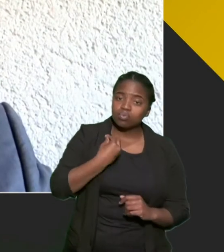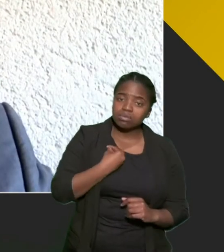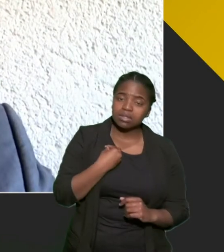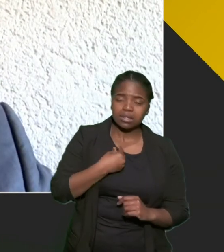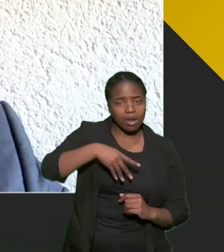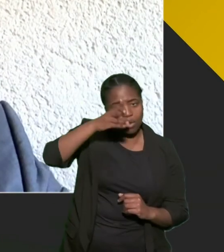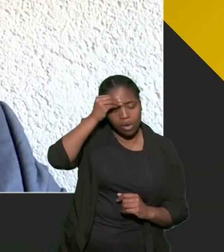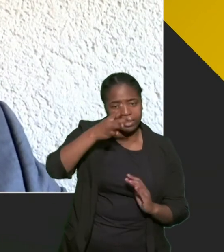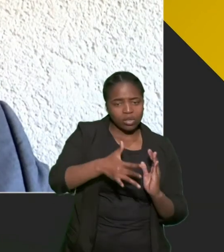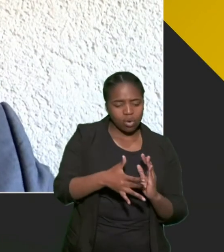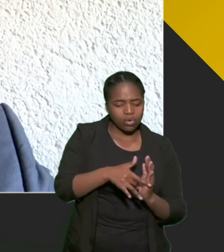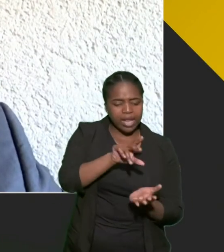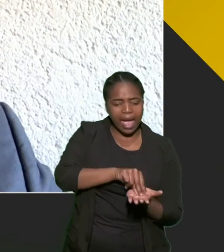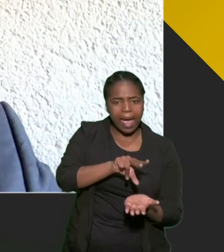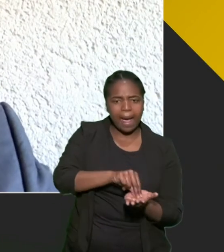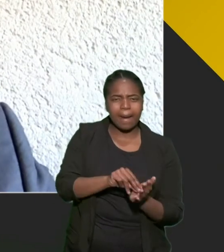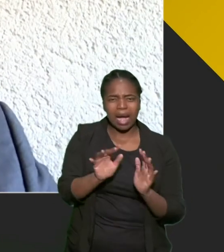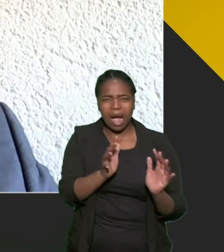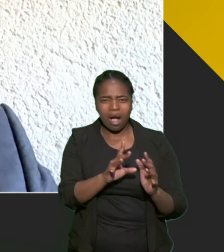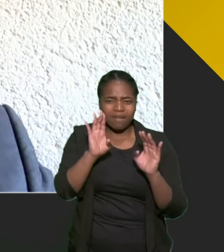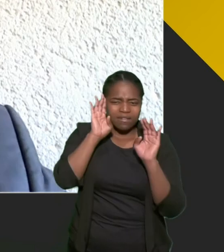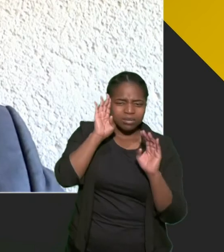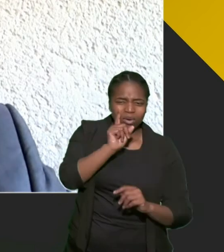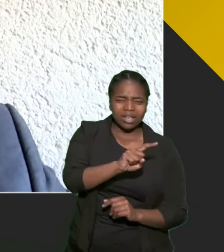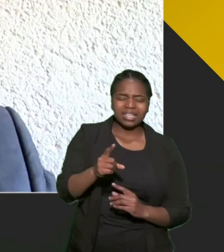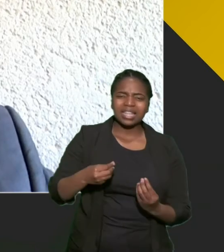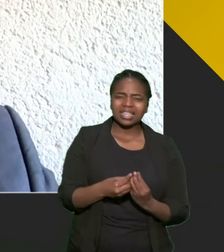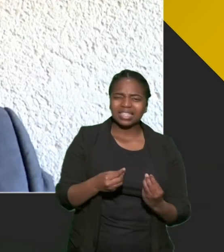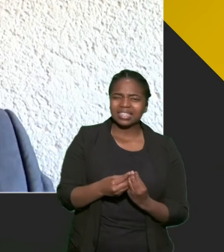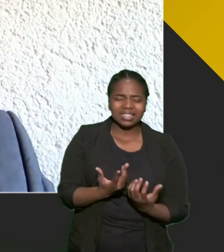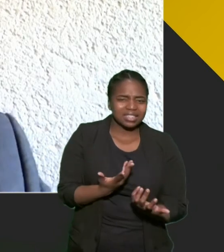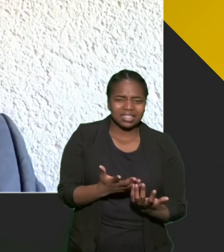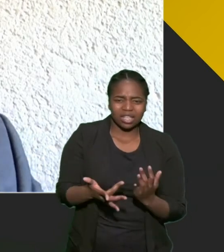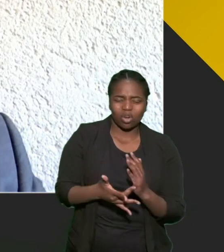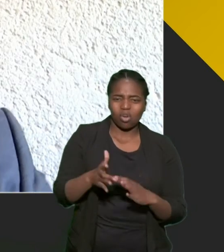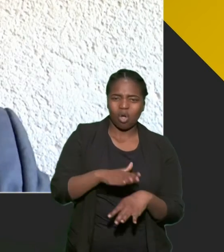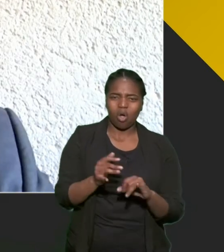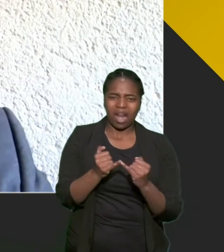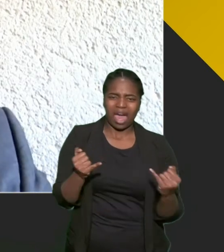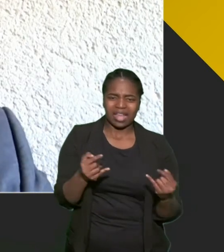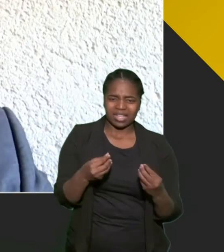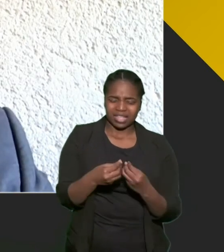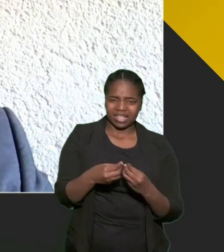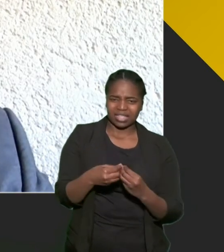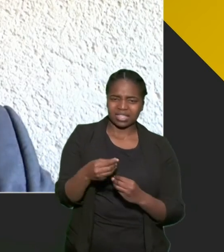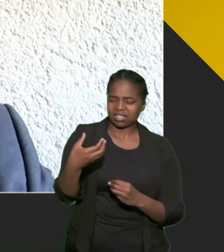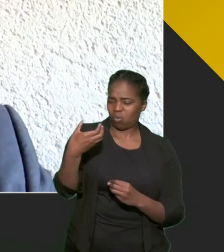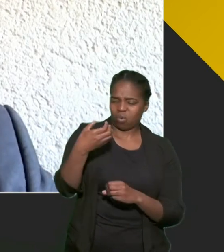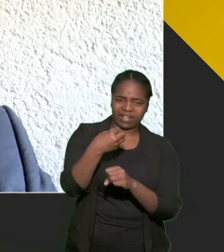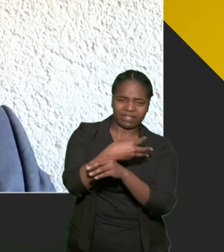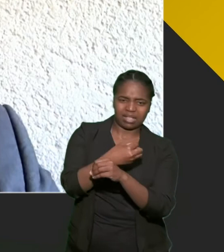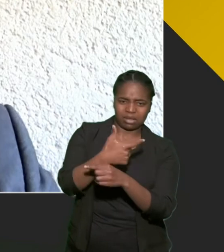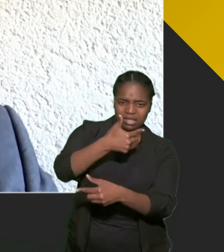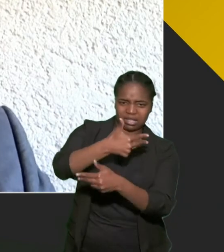the development of apps, TikTok, Facebook, and all of these online facing spaces. Yes.